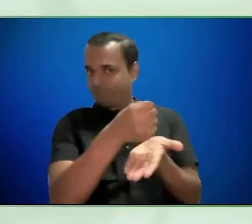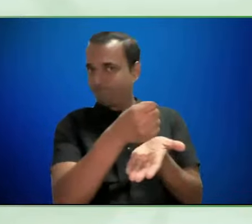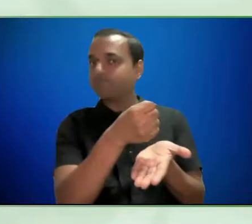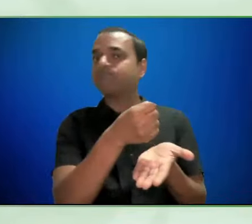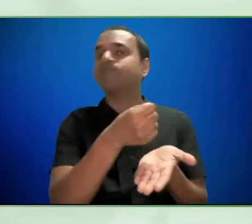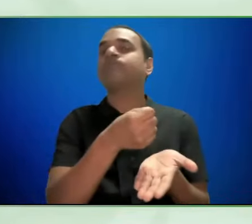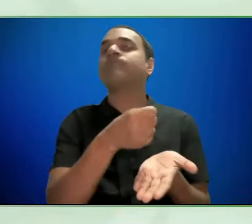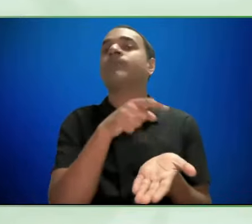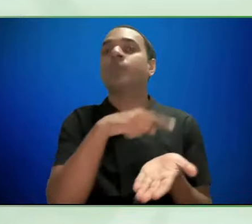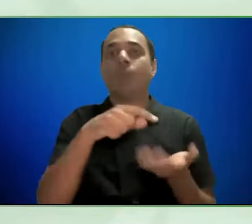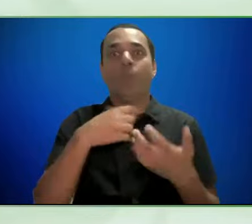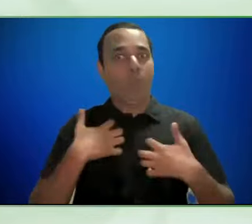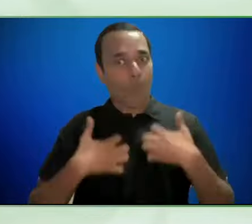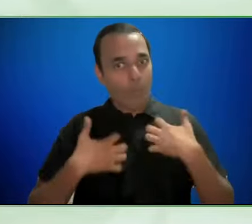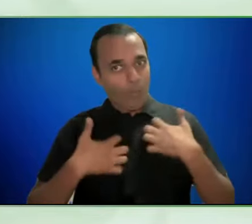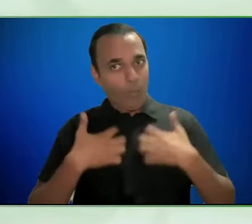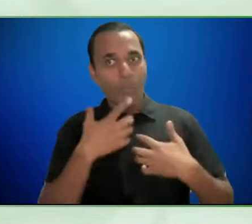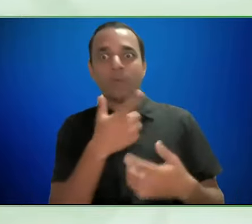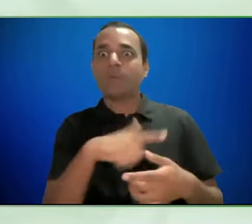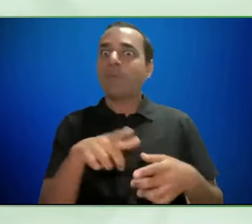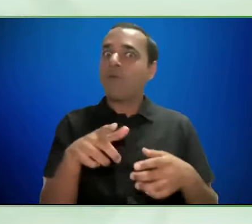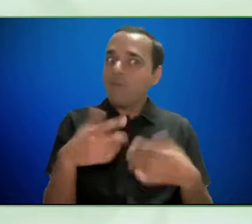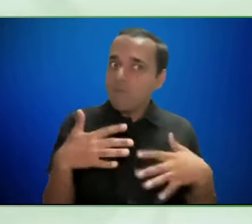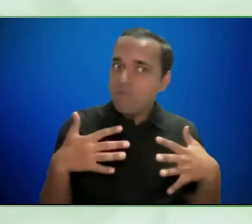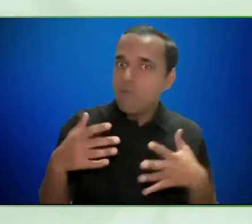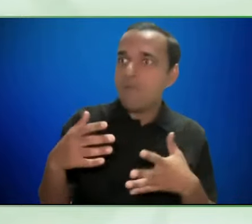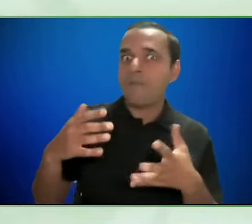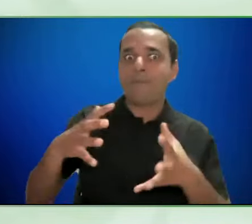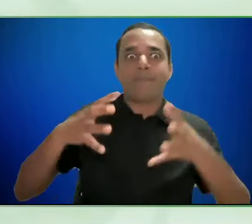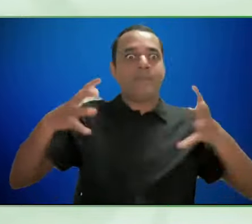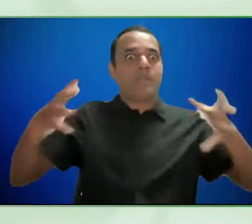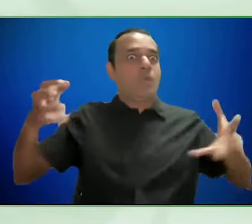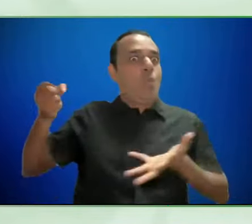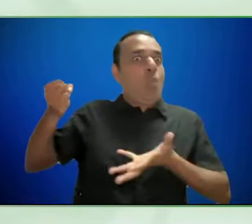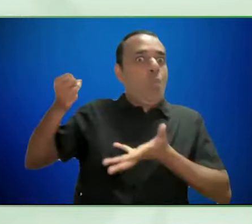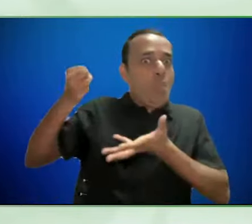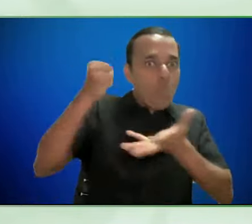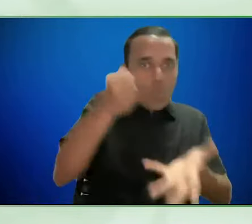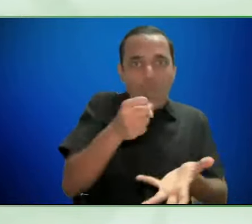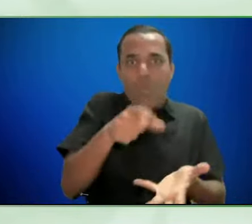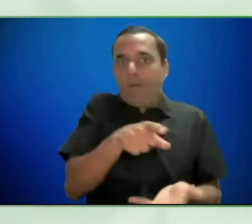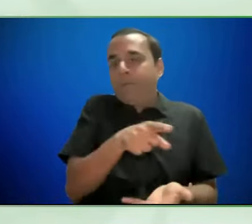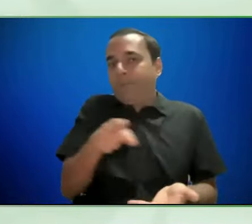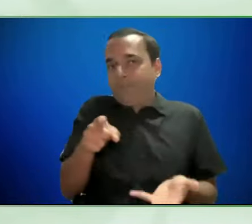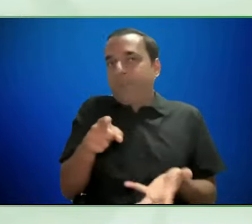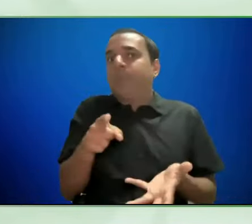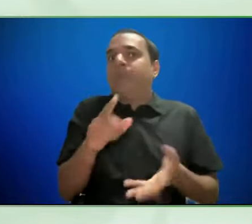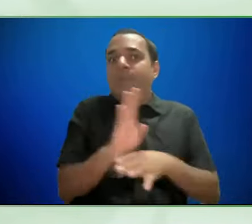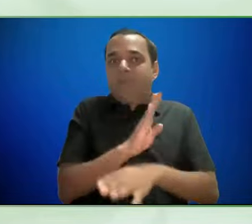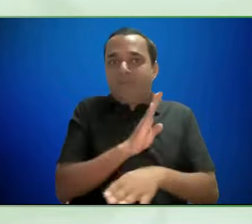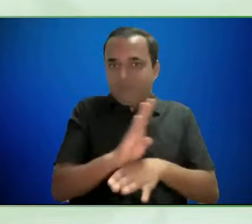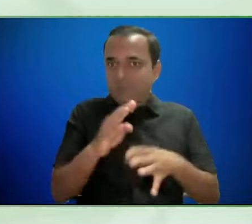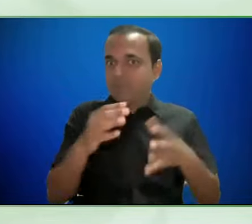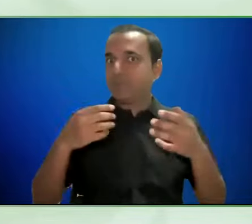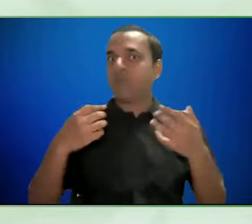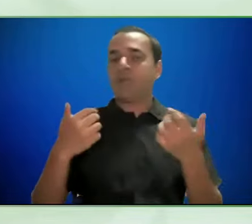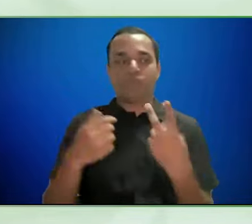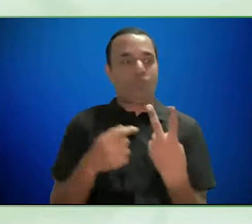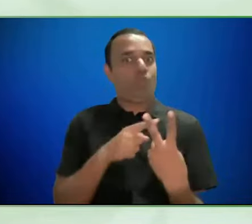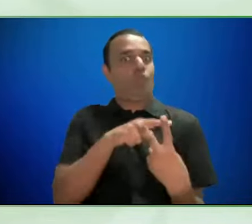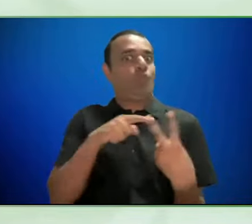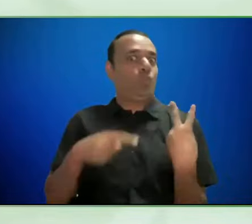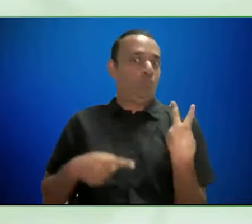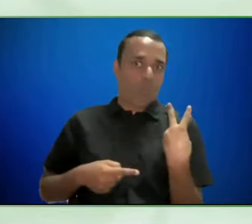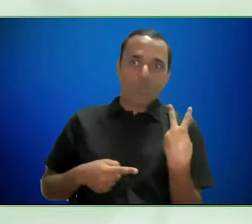Yeah. And yet, when the government put out a call for projects to help people with Down syndrome